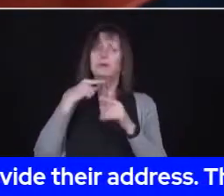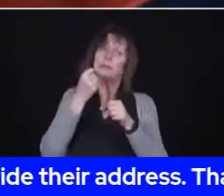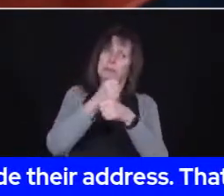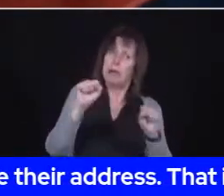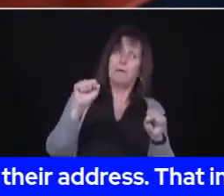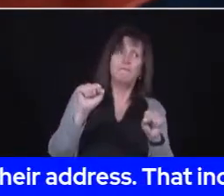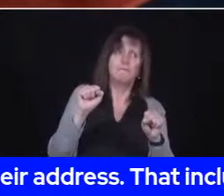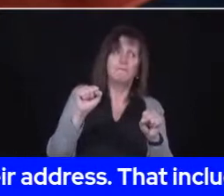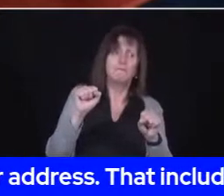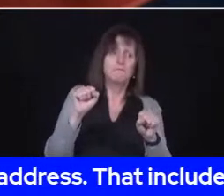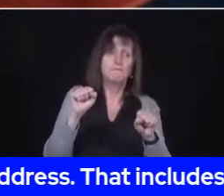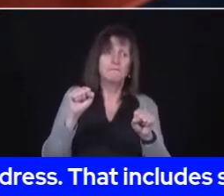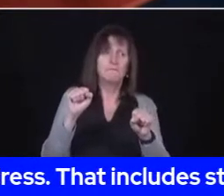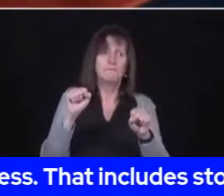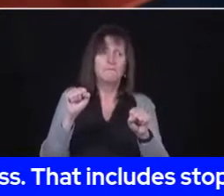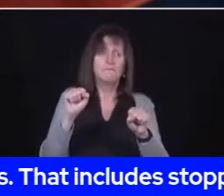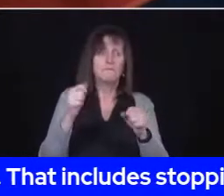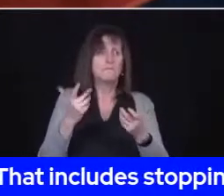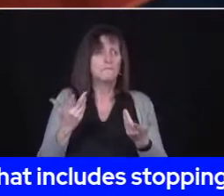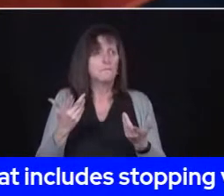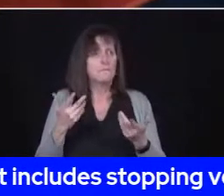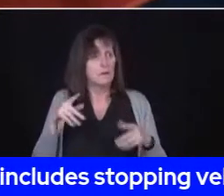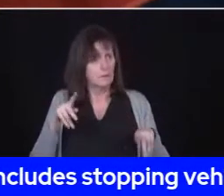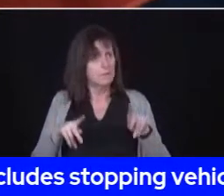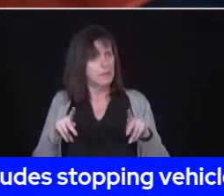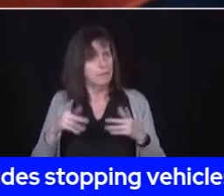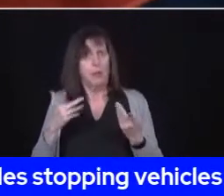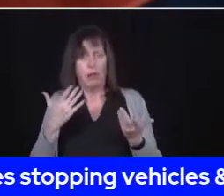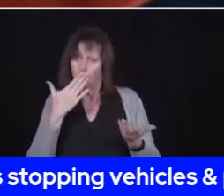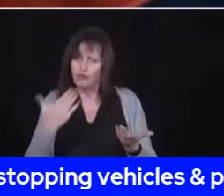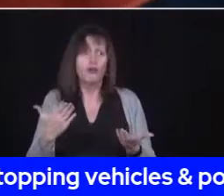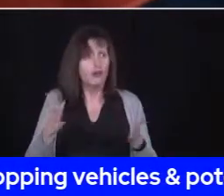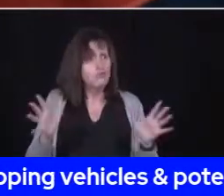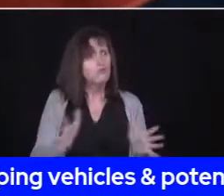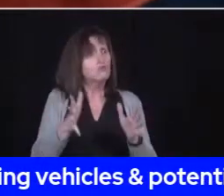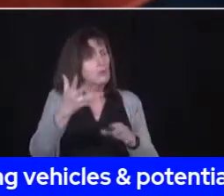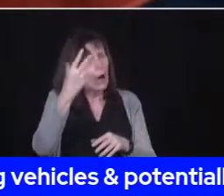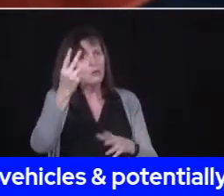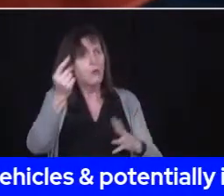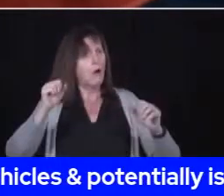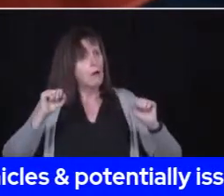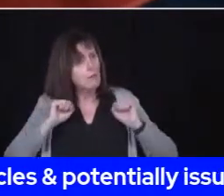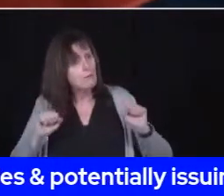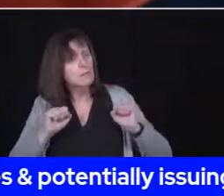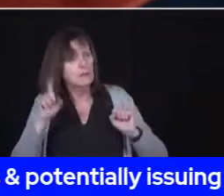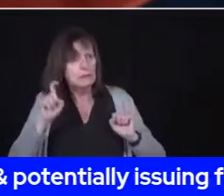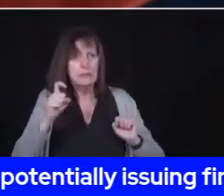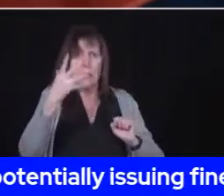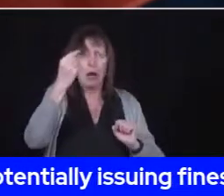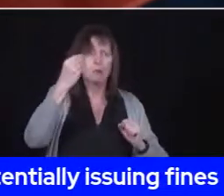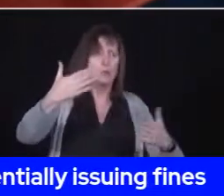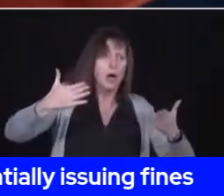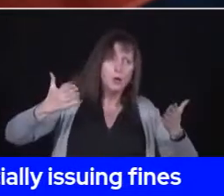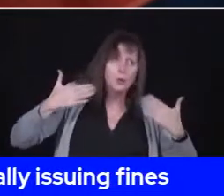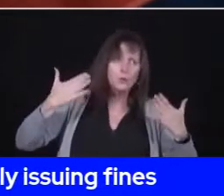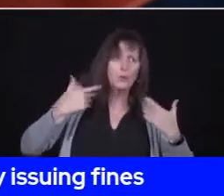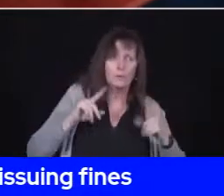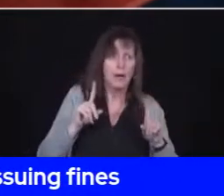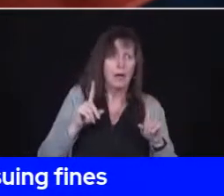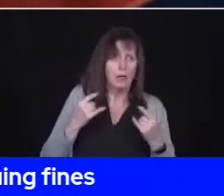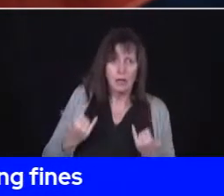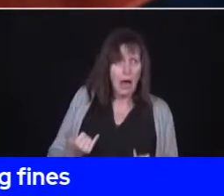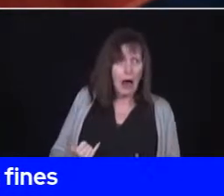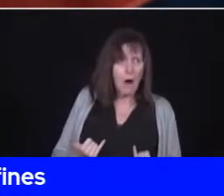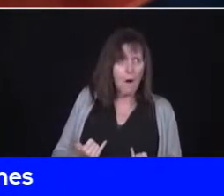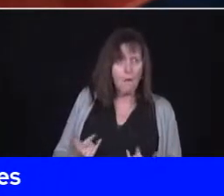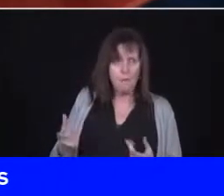weeks, people have said that that's actually a good thing to do. Get outside. People need to get outside. But now these new measures are going to clamp down